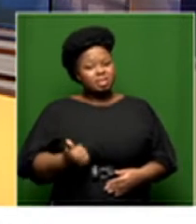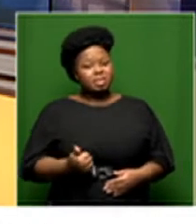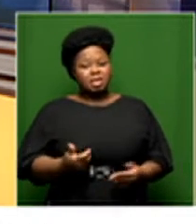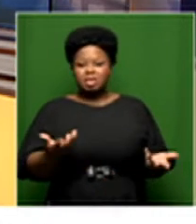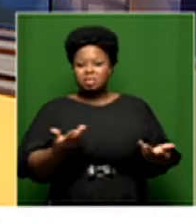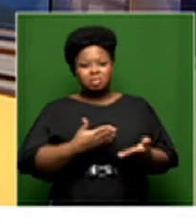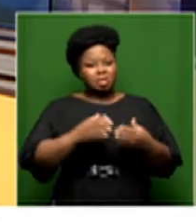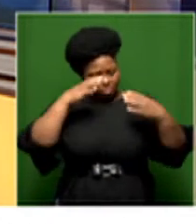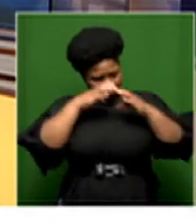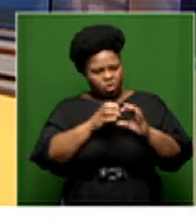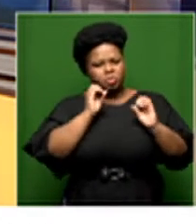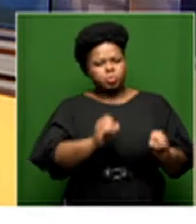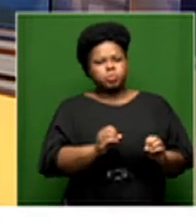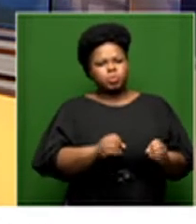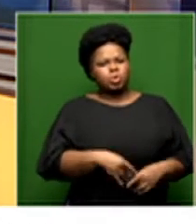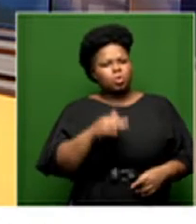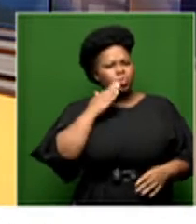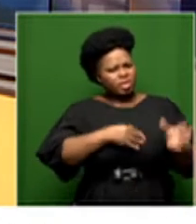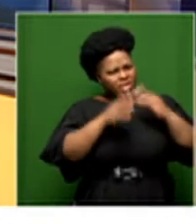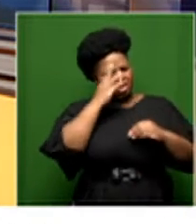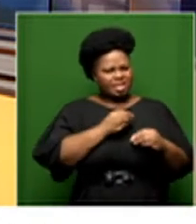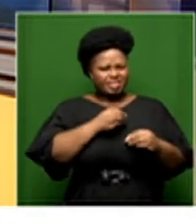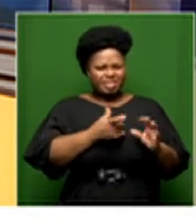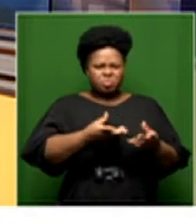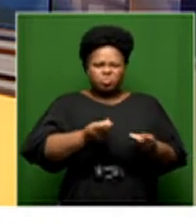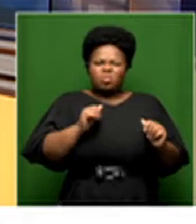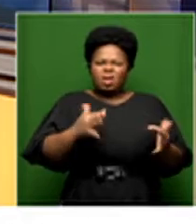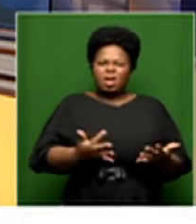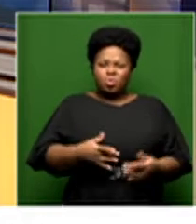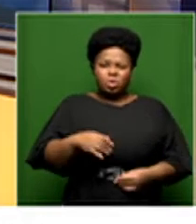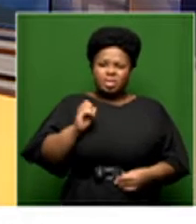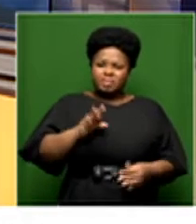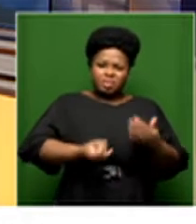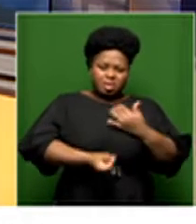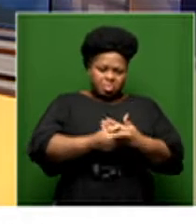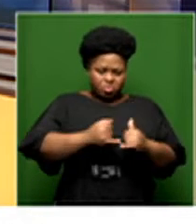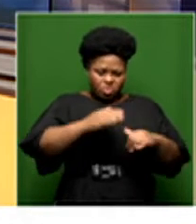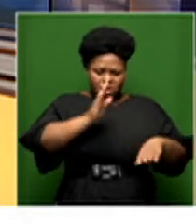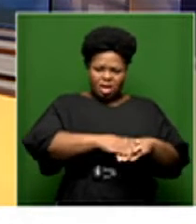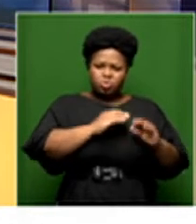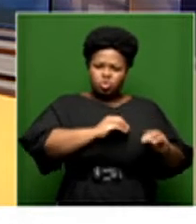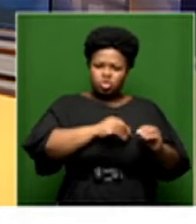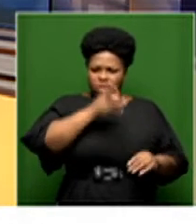lose concentration during lessons. So how is this dealt with when teaching happens online?